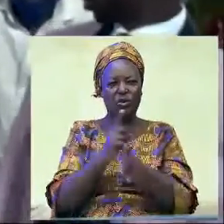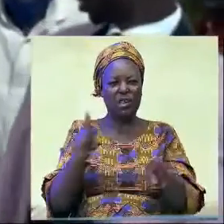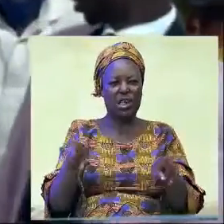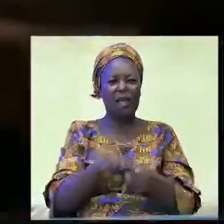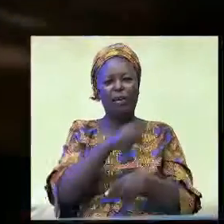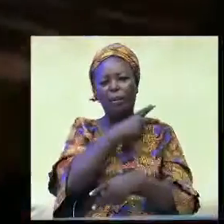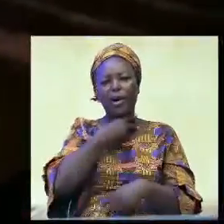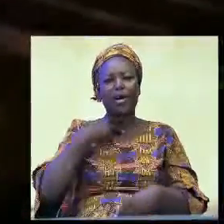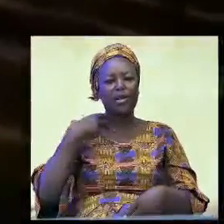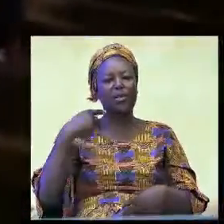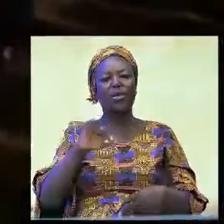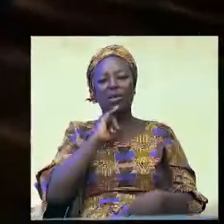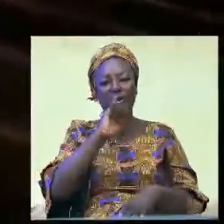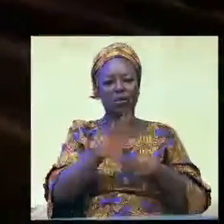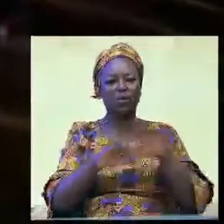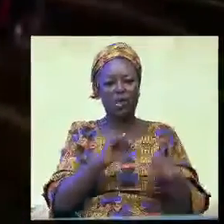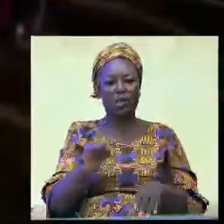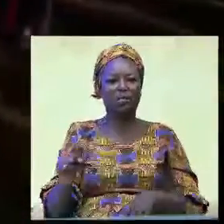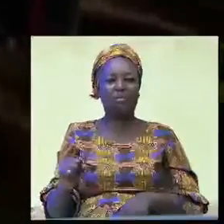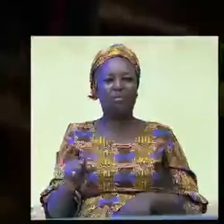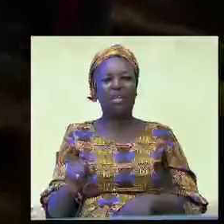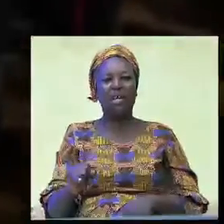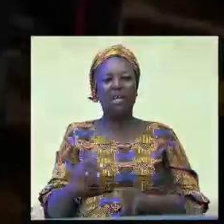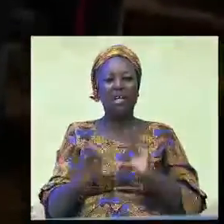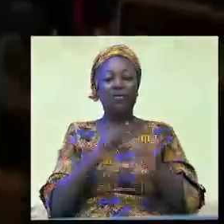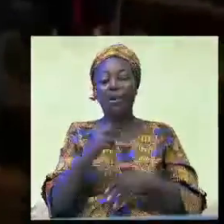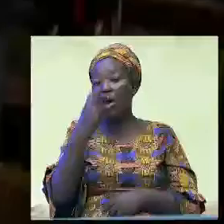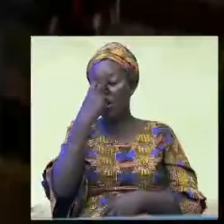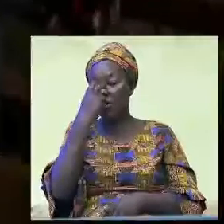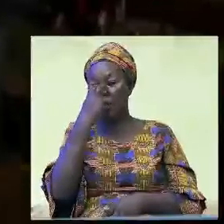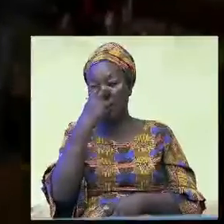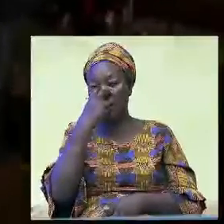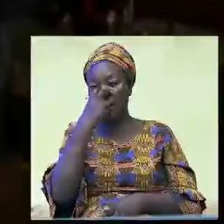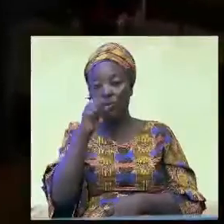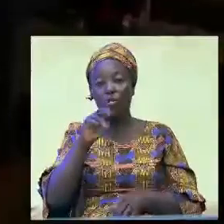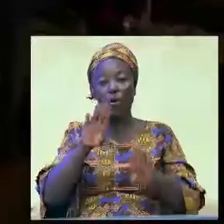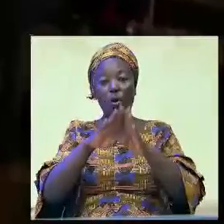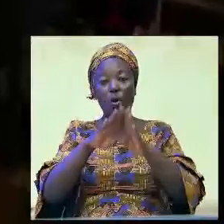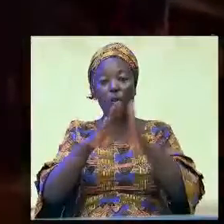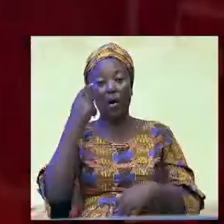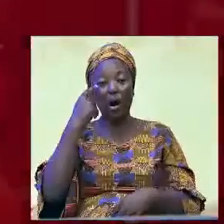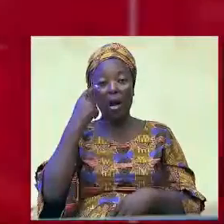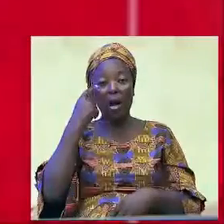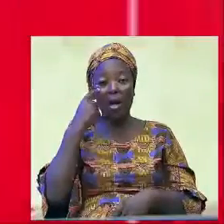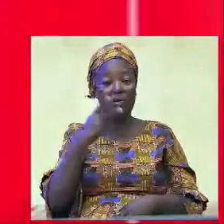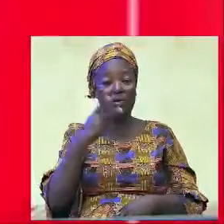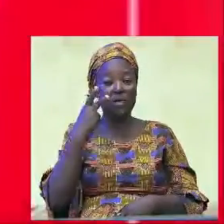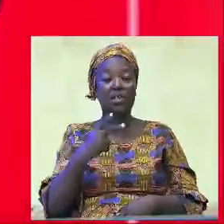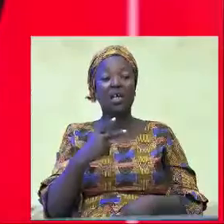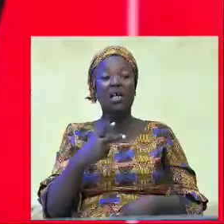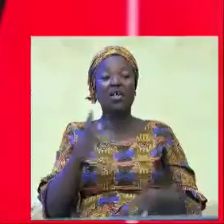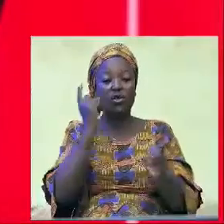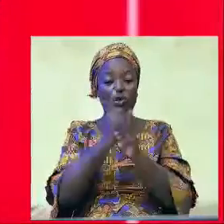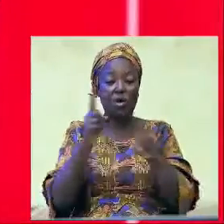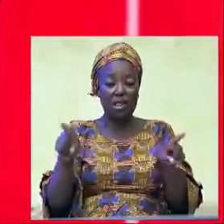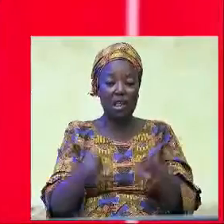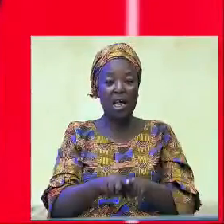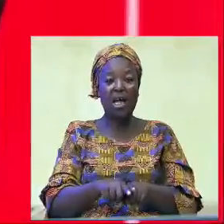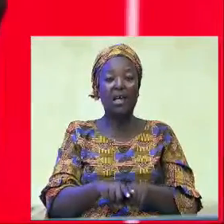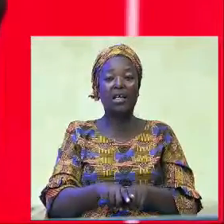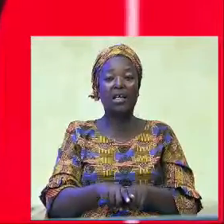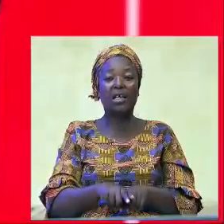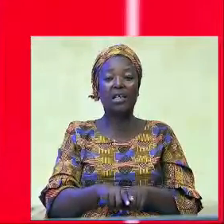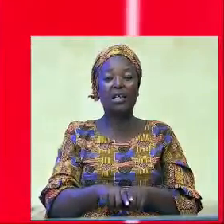walking. If you are blind, you open your eyes, you will see like